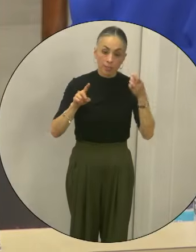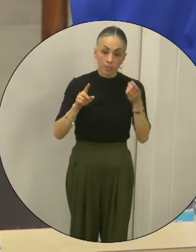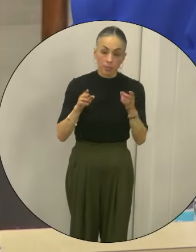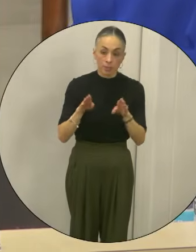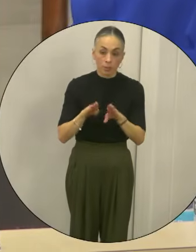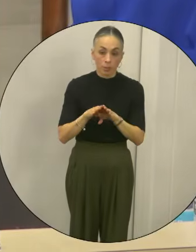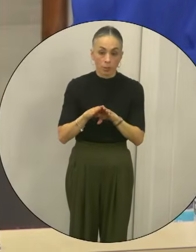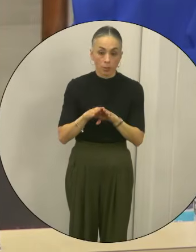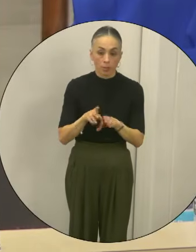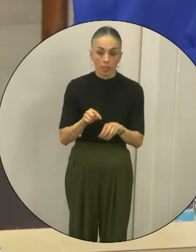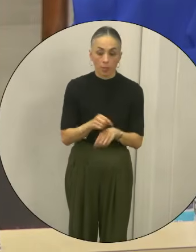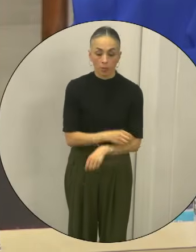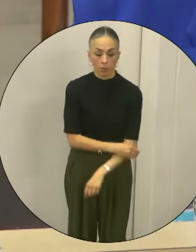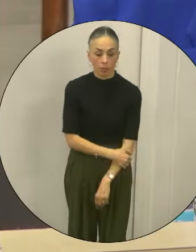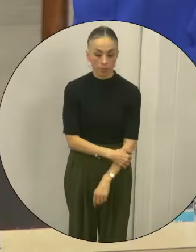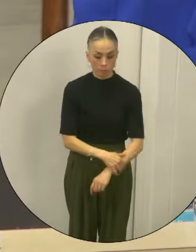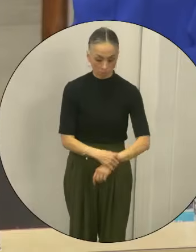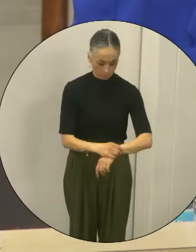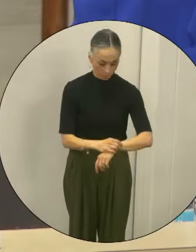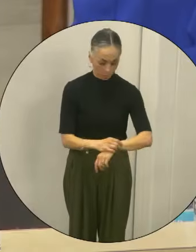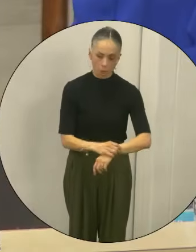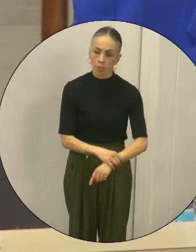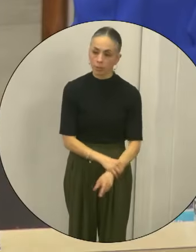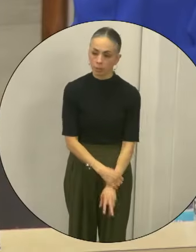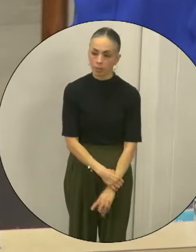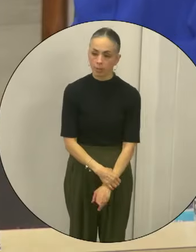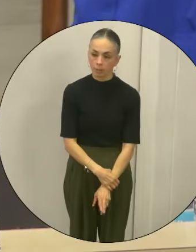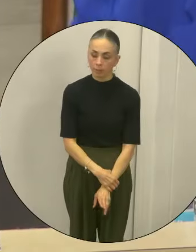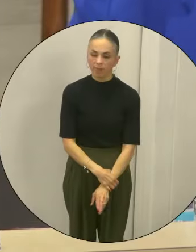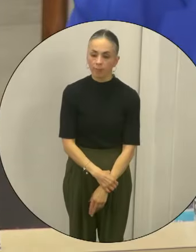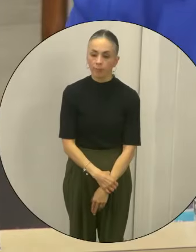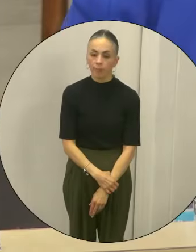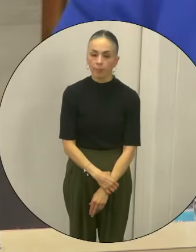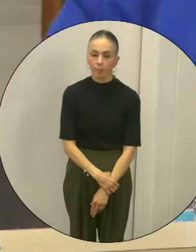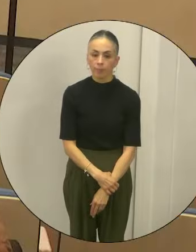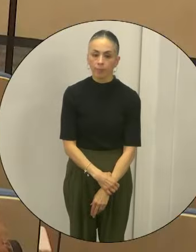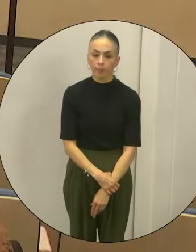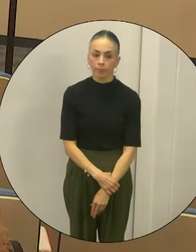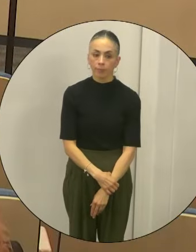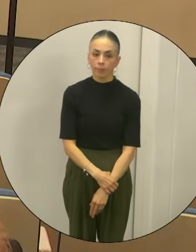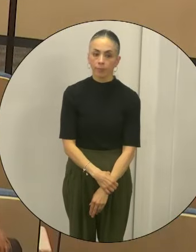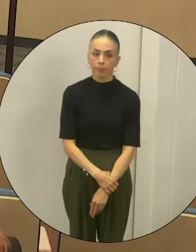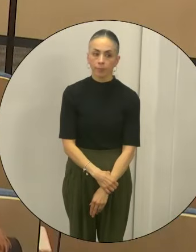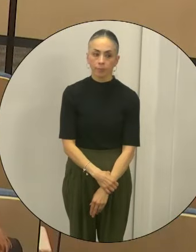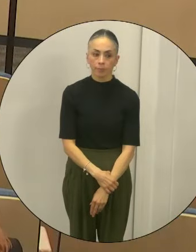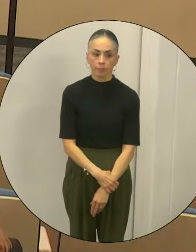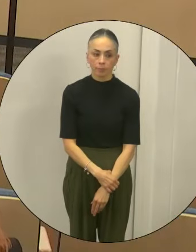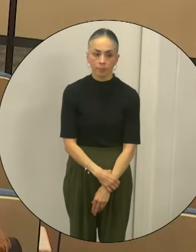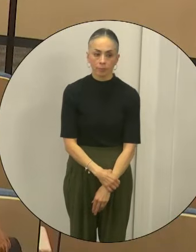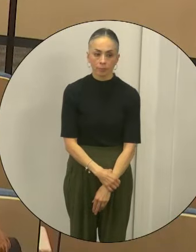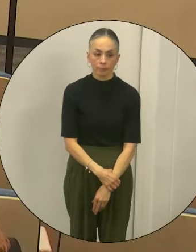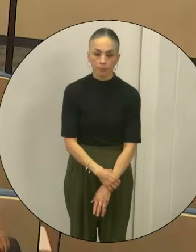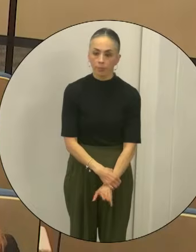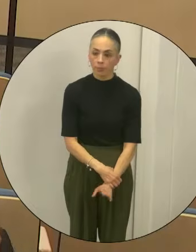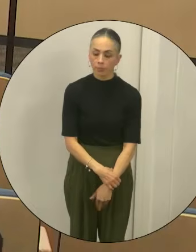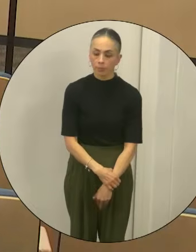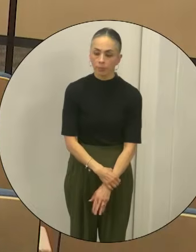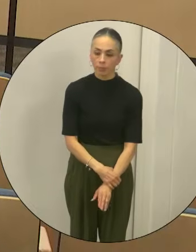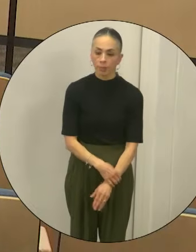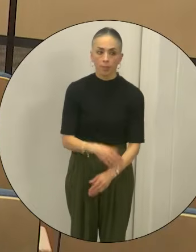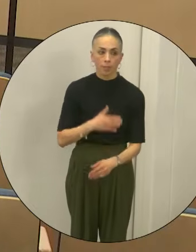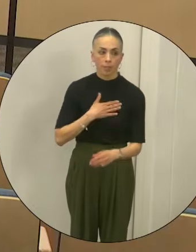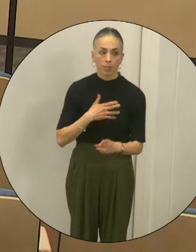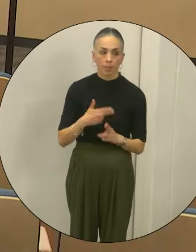business meeting, folks. Let's remember we're in a business meeting. Thank you, Mr. Mendez. Go ahead. Hello, my name is David